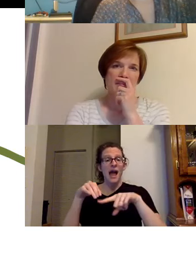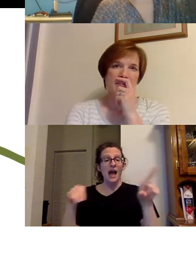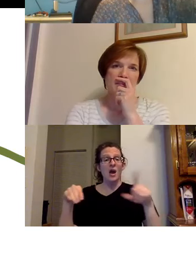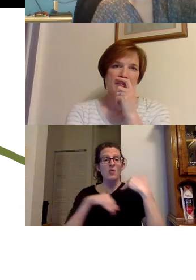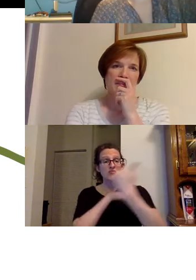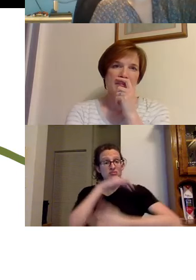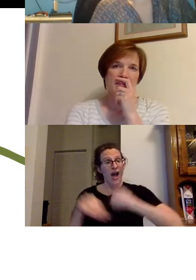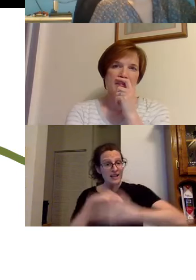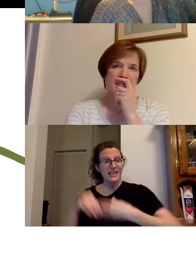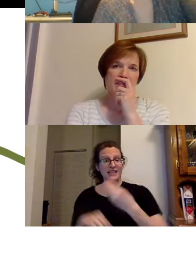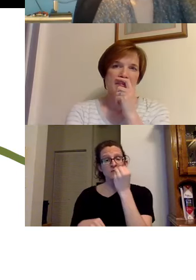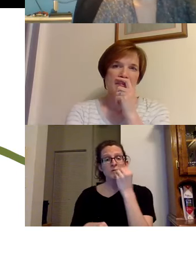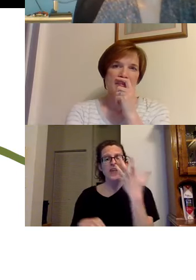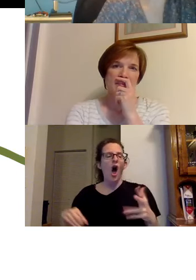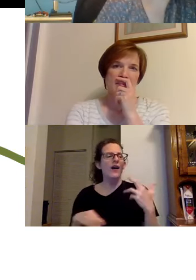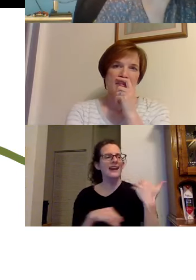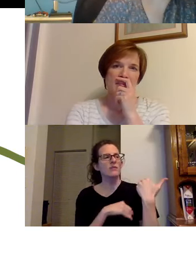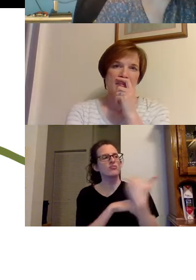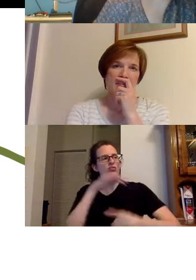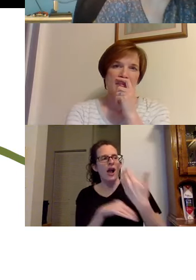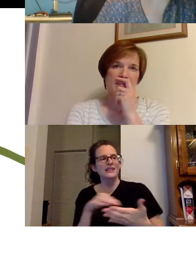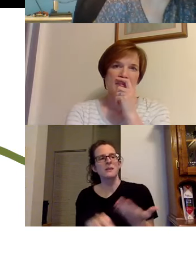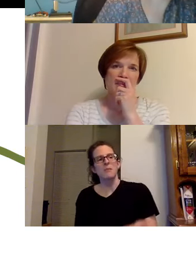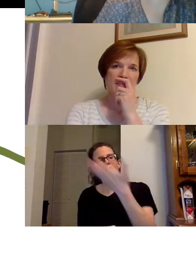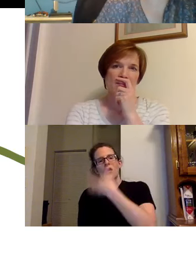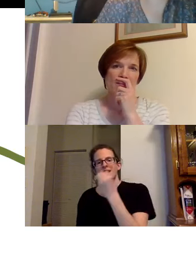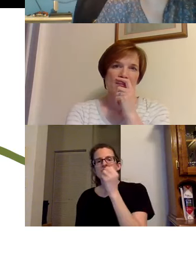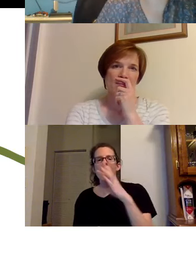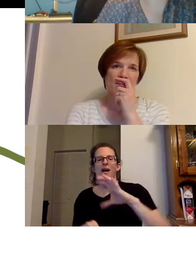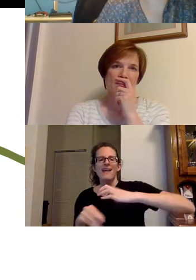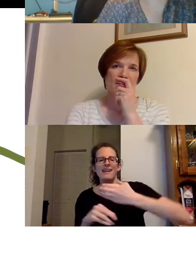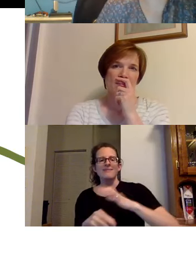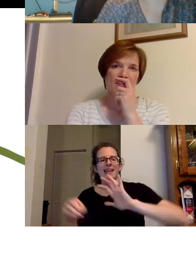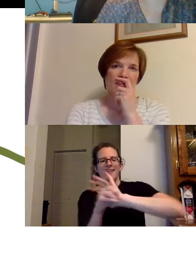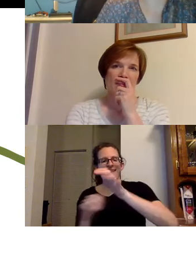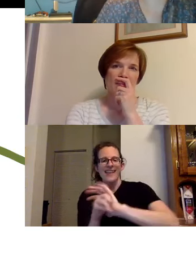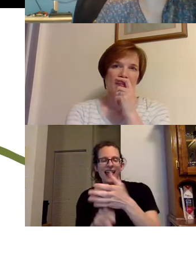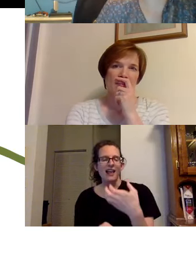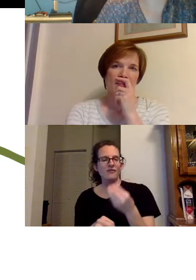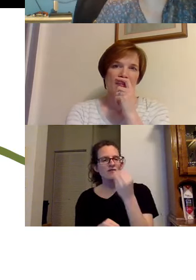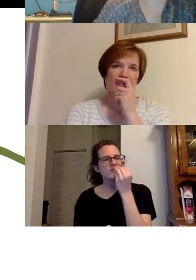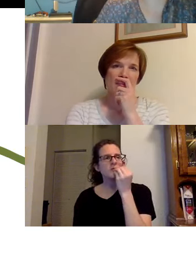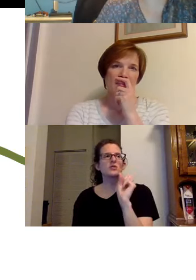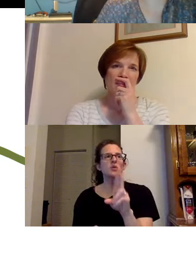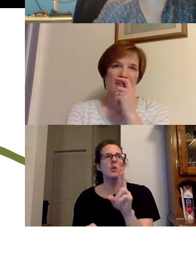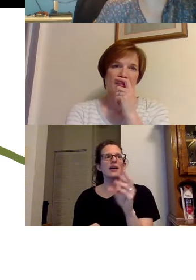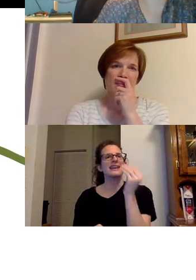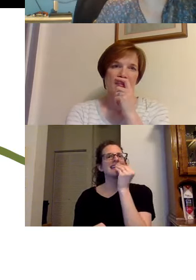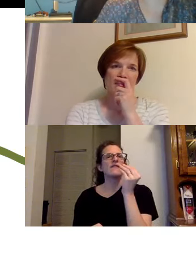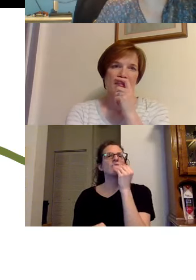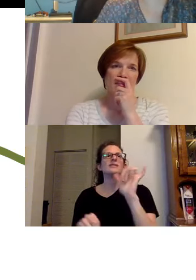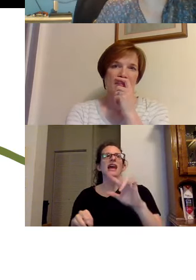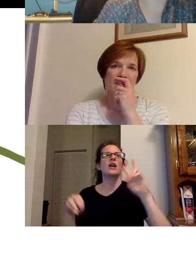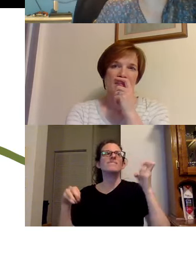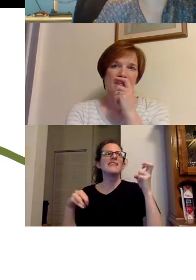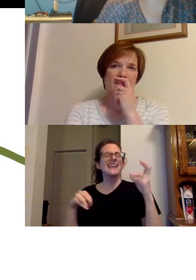foods, foods that have already been processed before you eat it, so canned foods, foods that are easy fix or